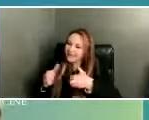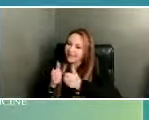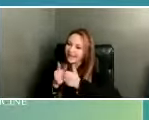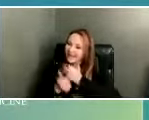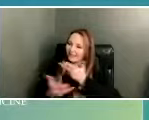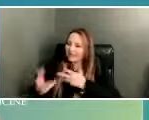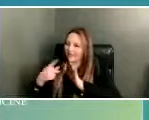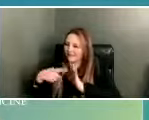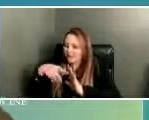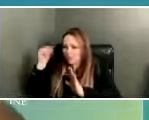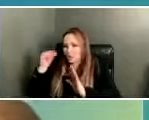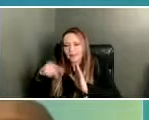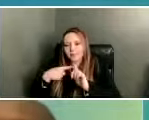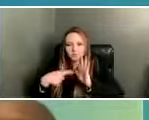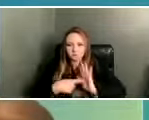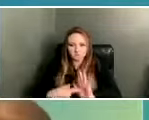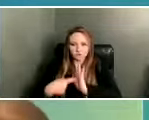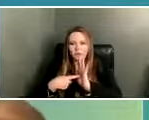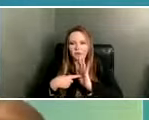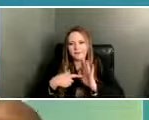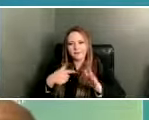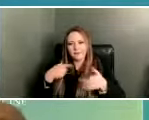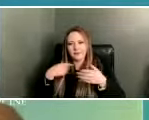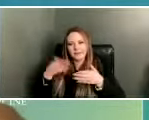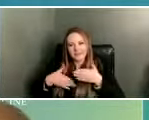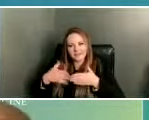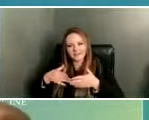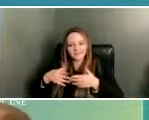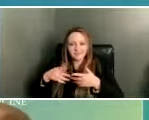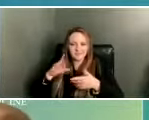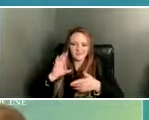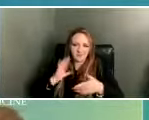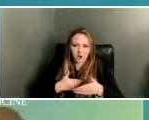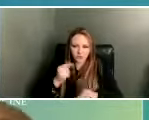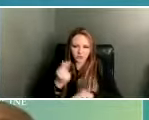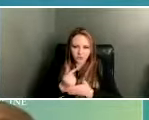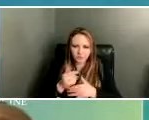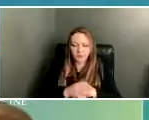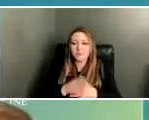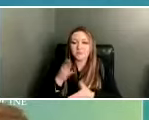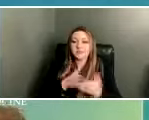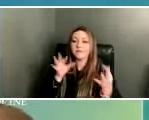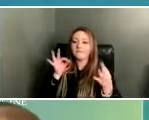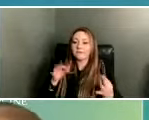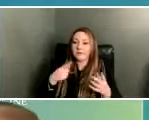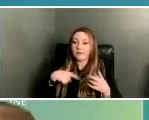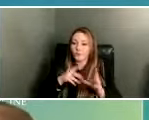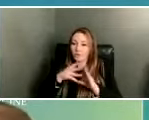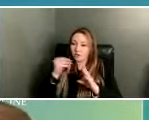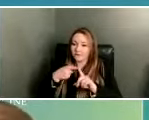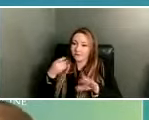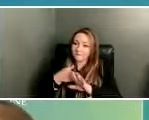it at the end at a really big graduation. And then some of the feedback that we've learned from them from